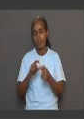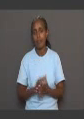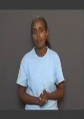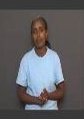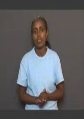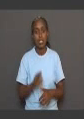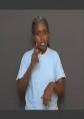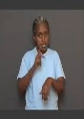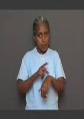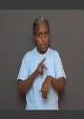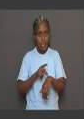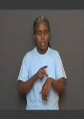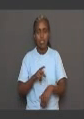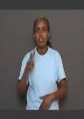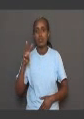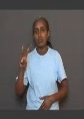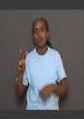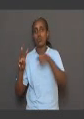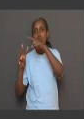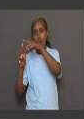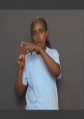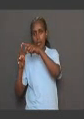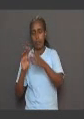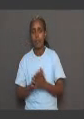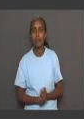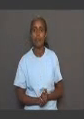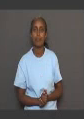The period is 2 pi.